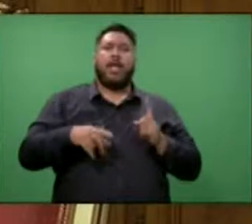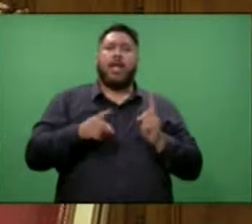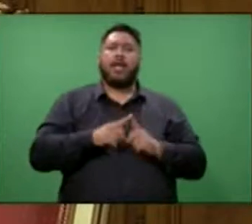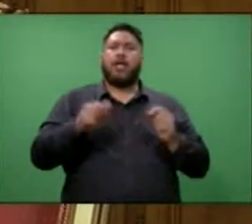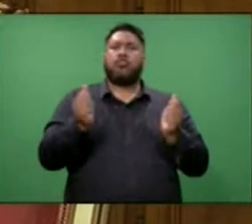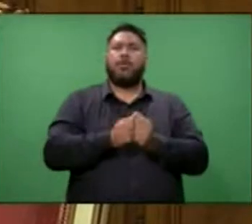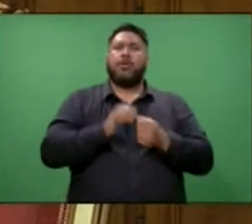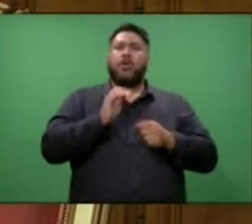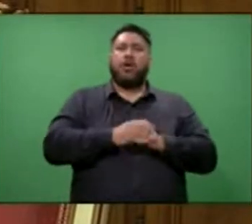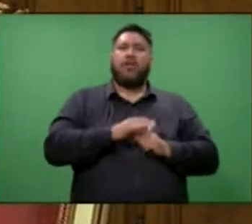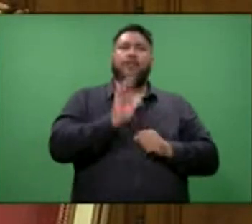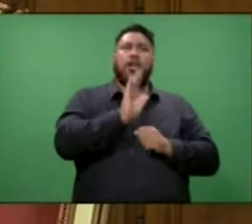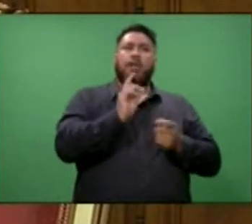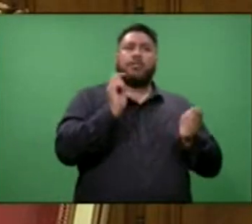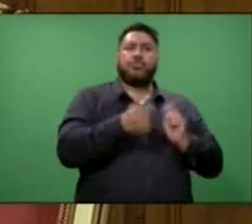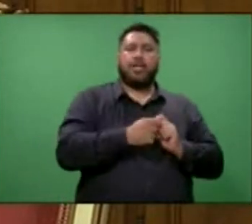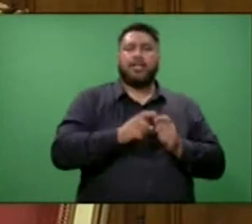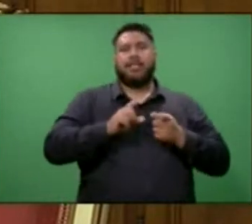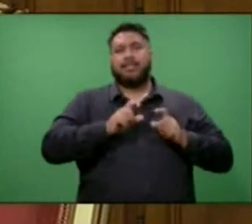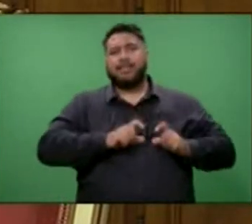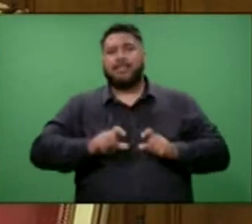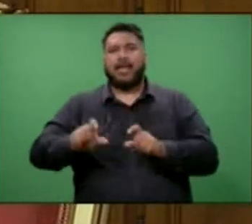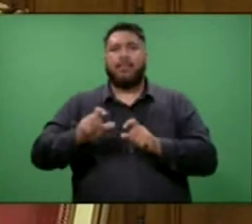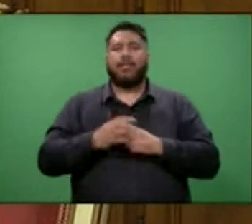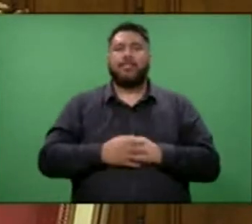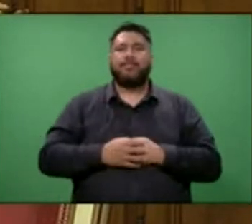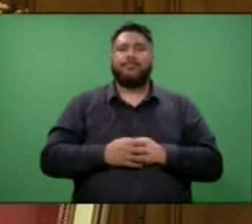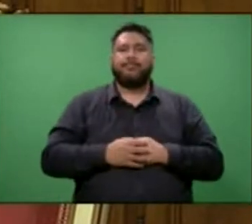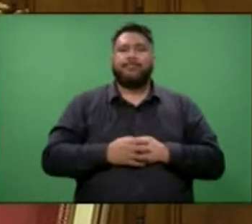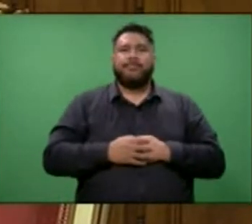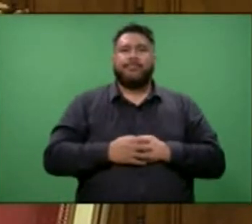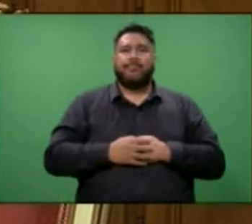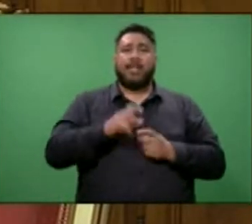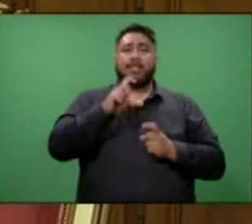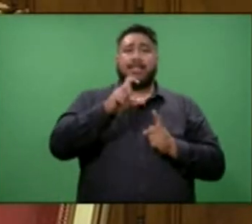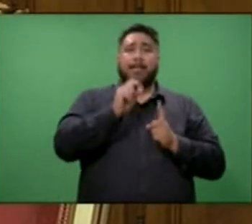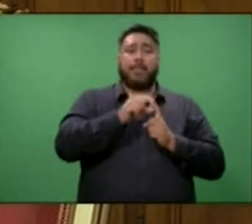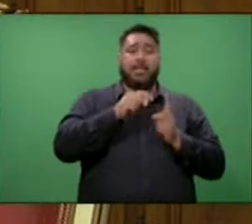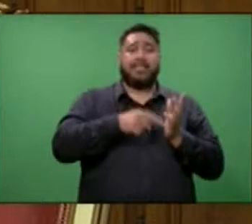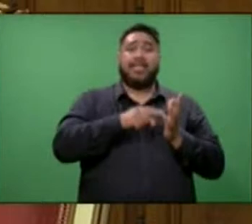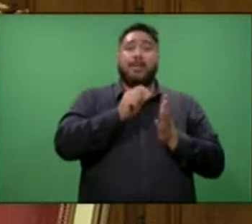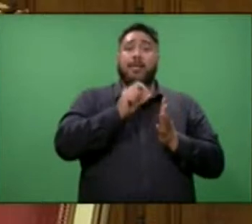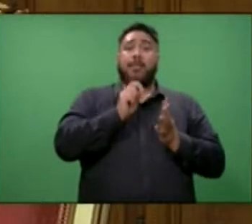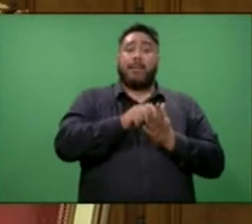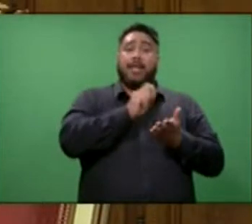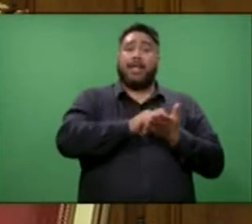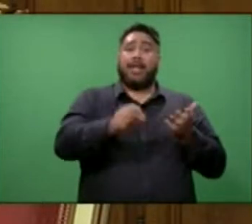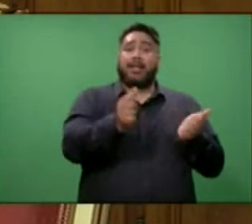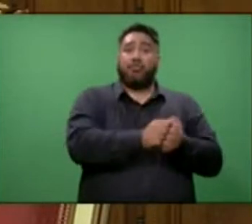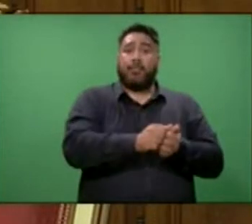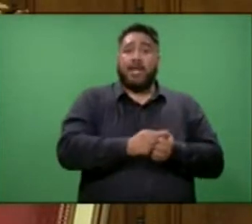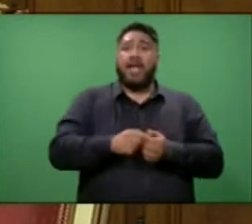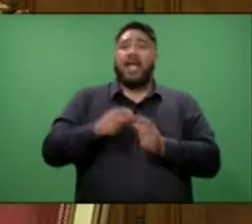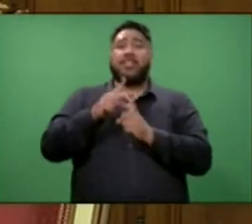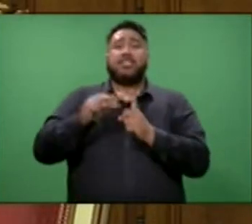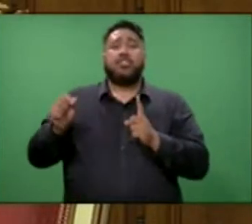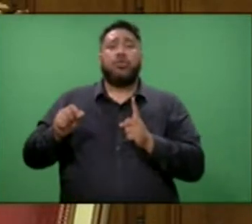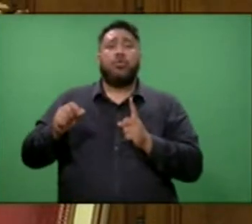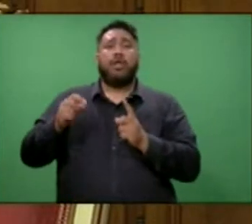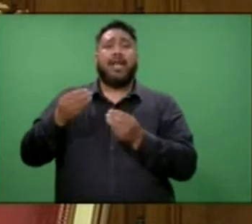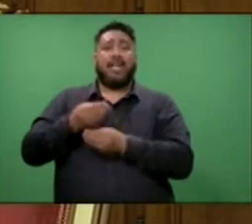and Sustainability, and by expanding the CPTPP and the Digital Economic Partnership